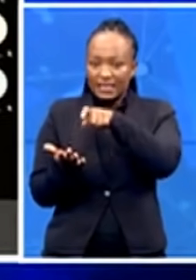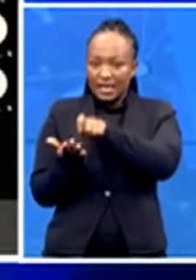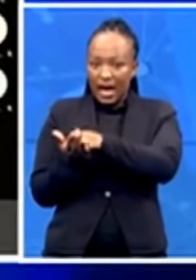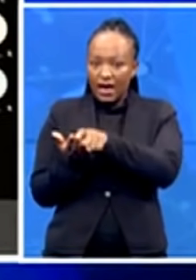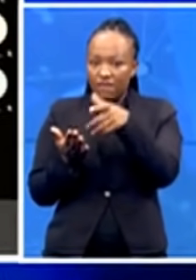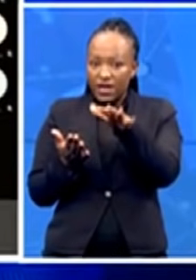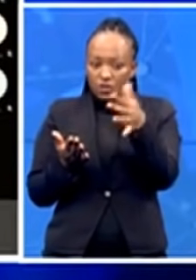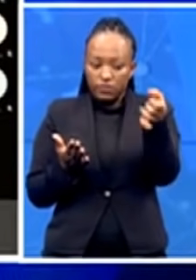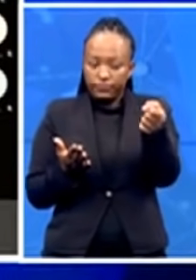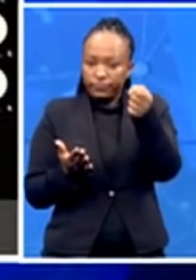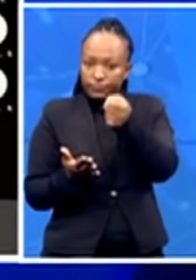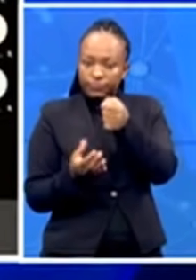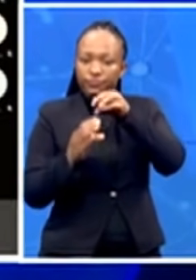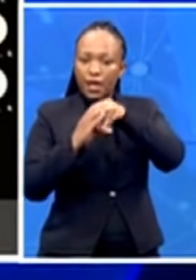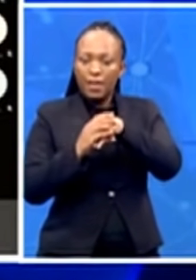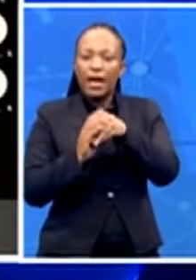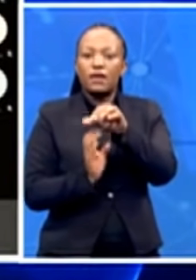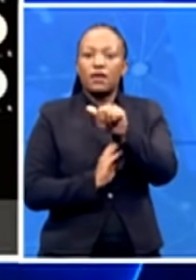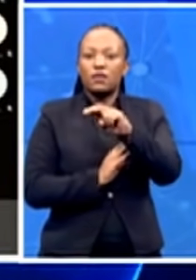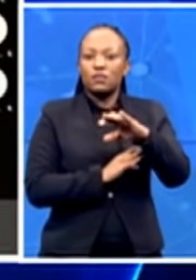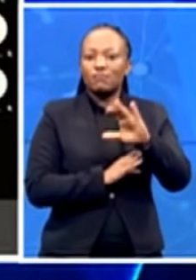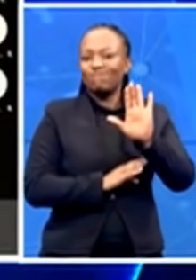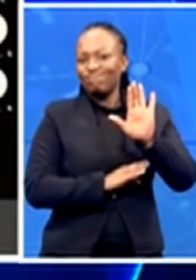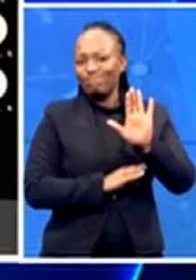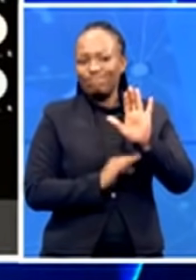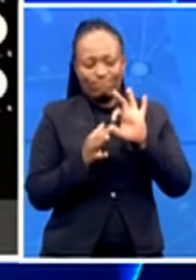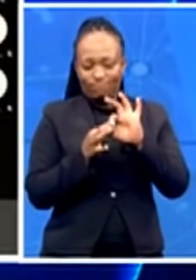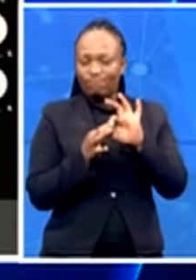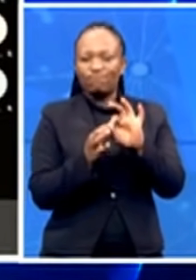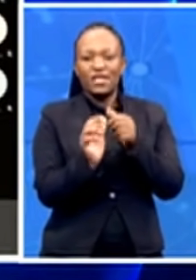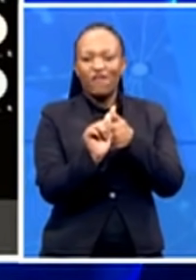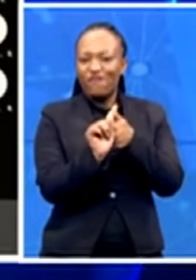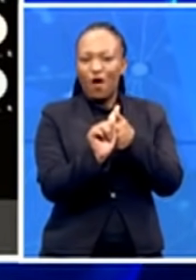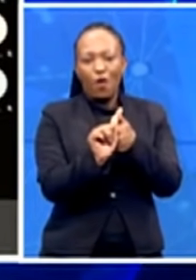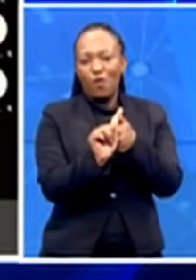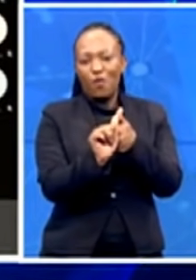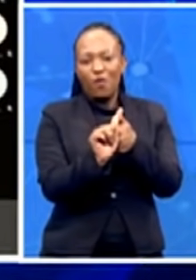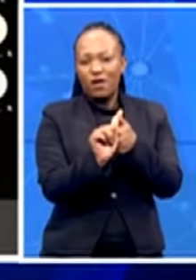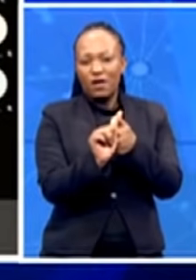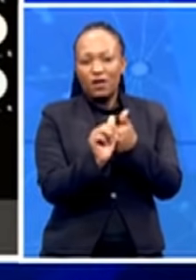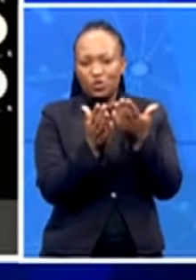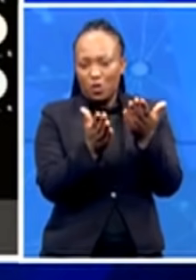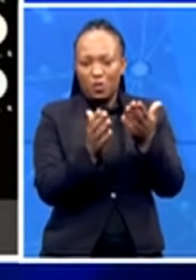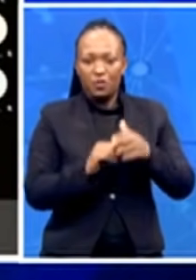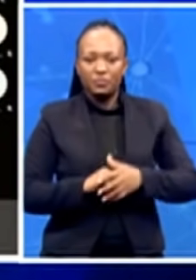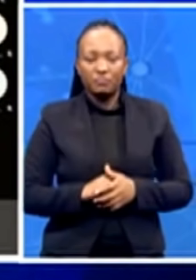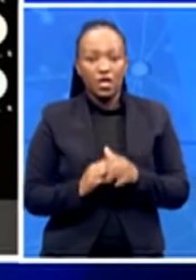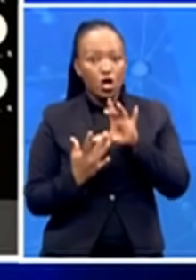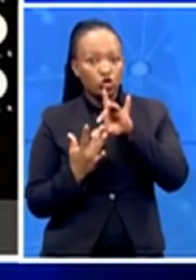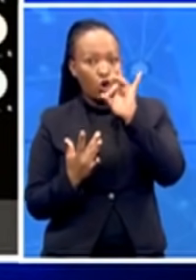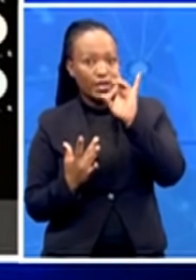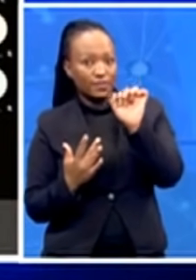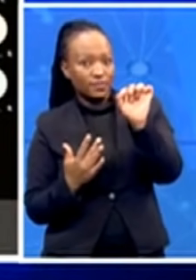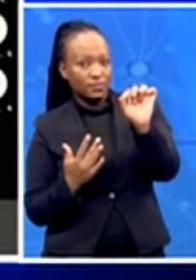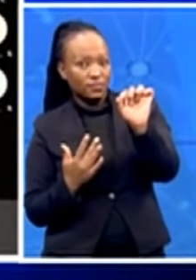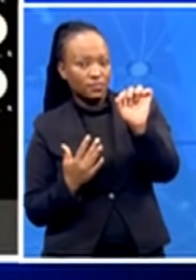is the glue, as it were, that binds them together. It is a choice the court must respect within the limits we have